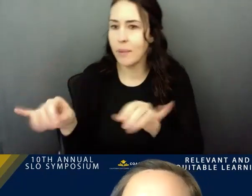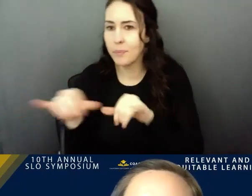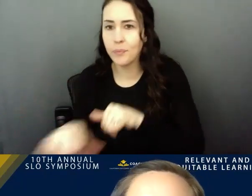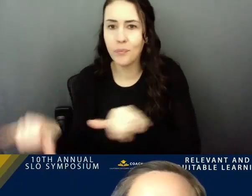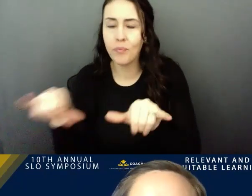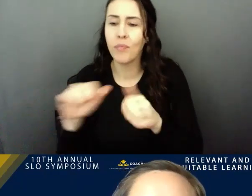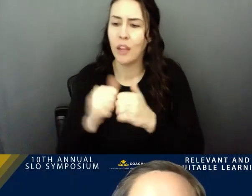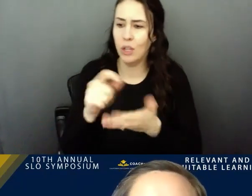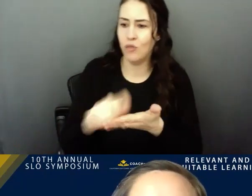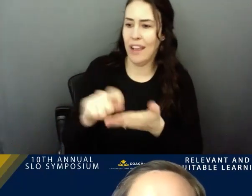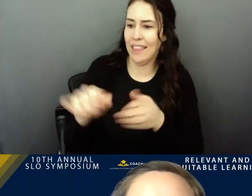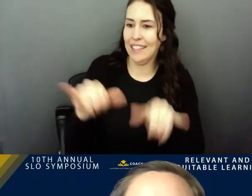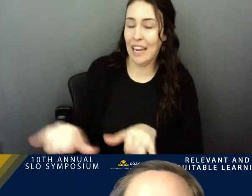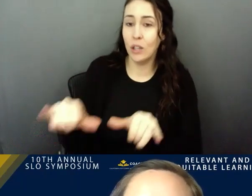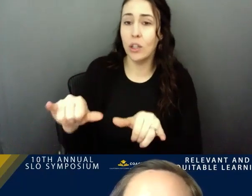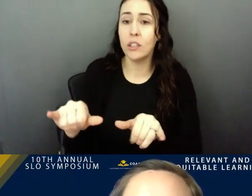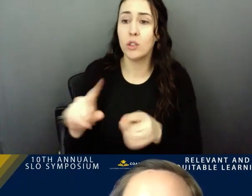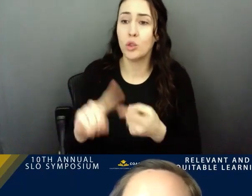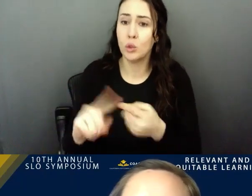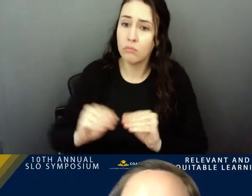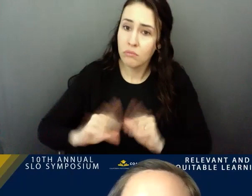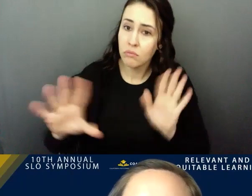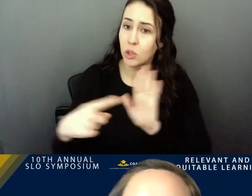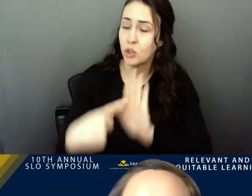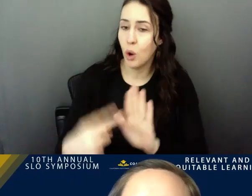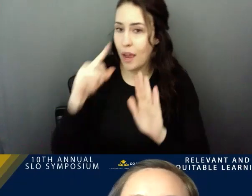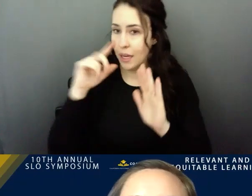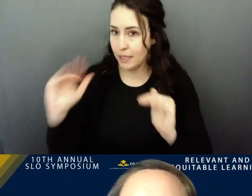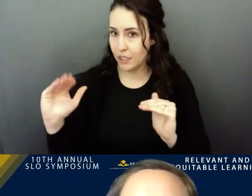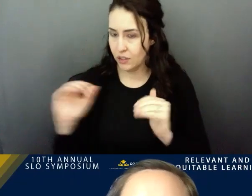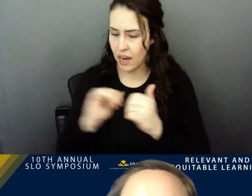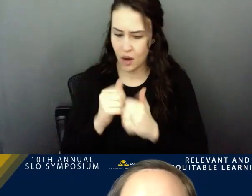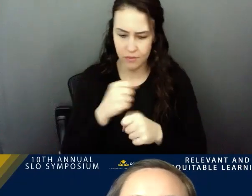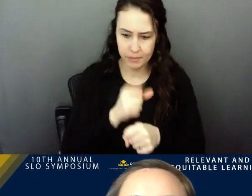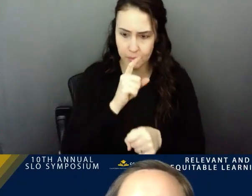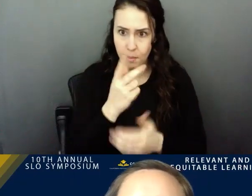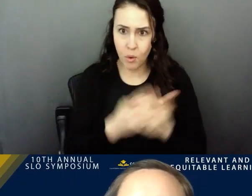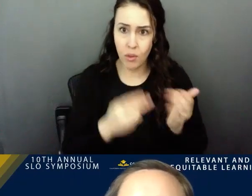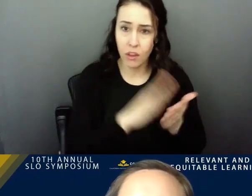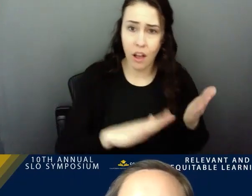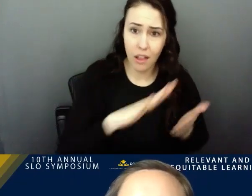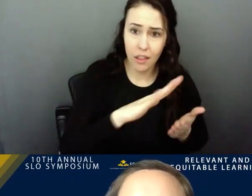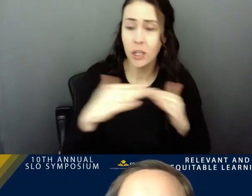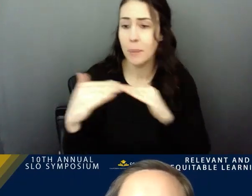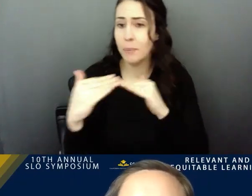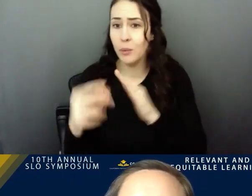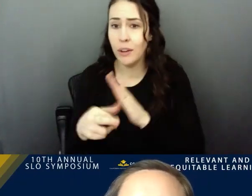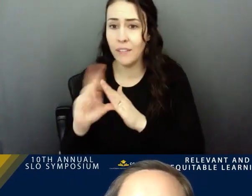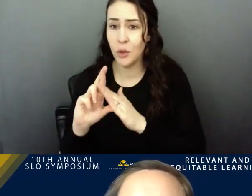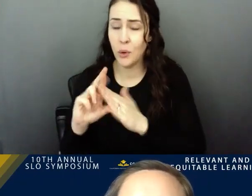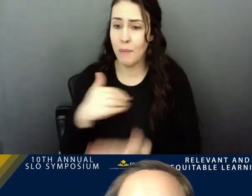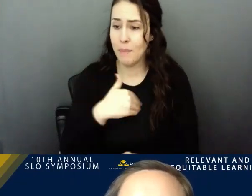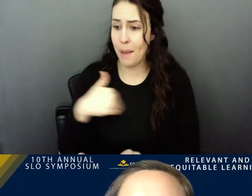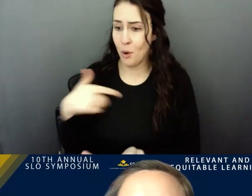expectation is clear? How do we make sure that both the college and the peer review team members have a similar